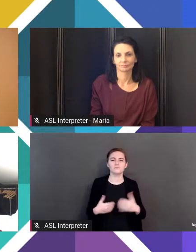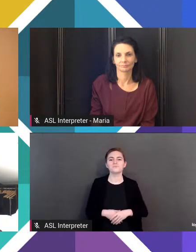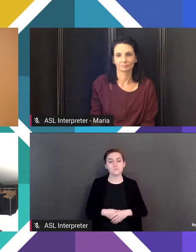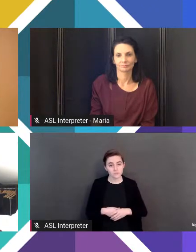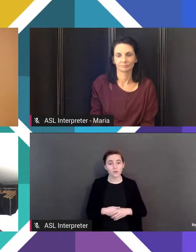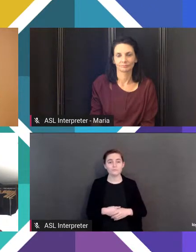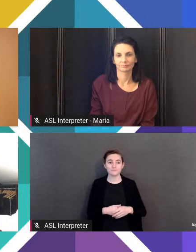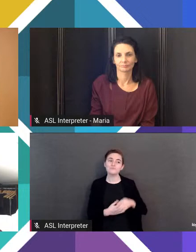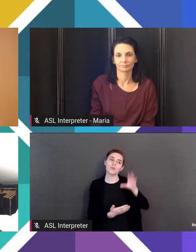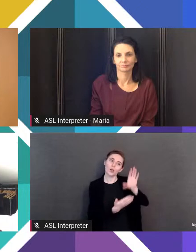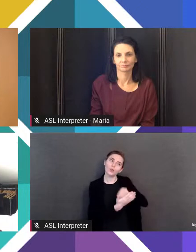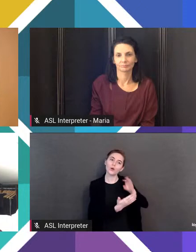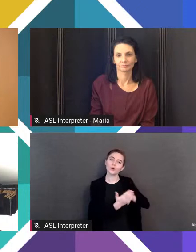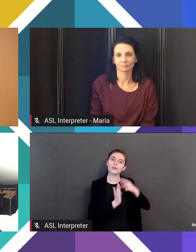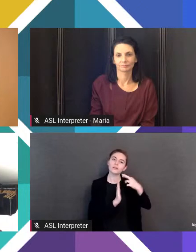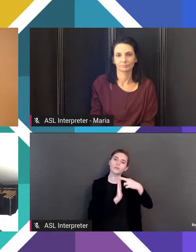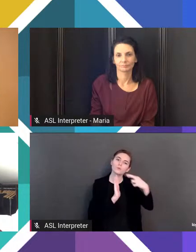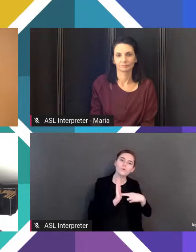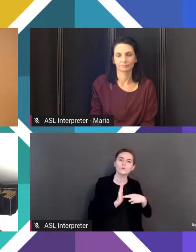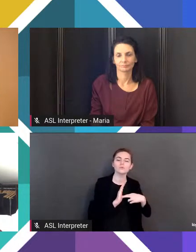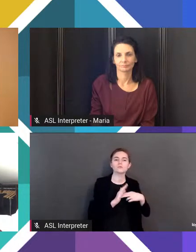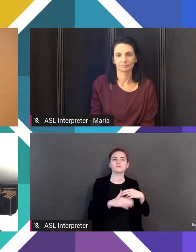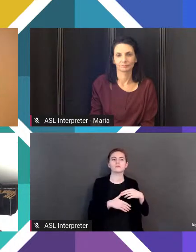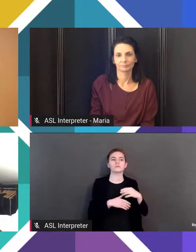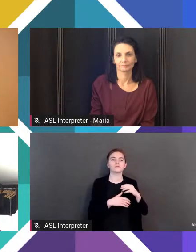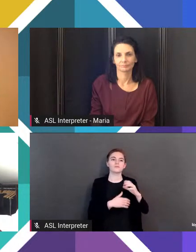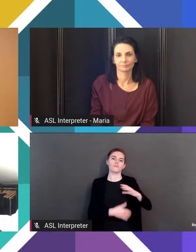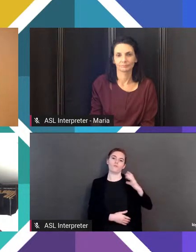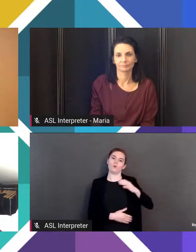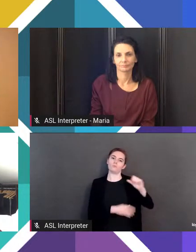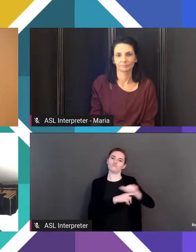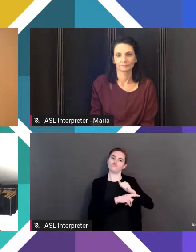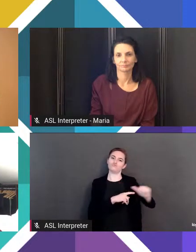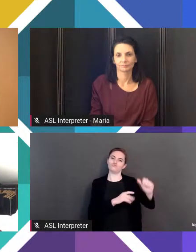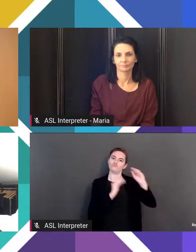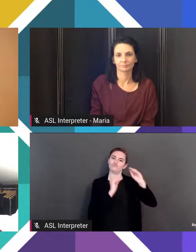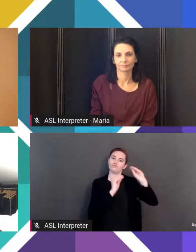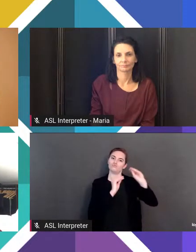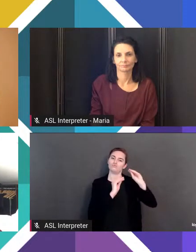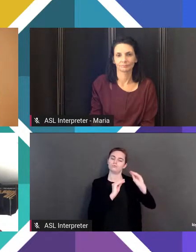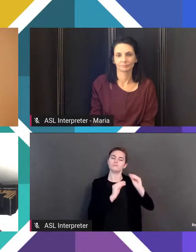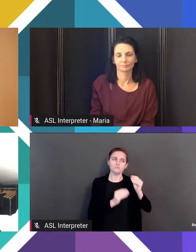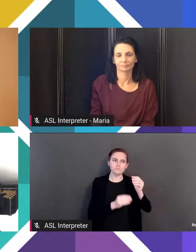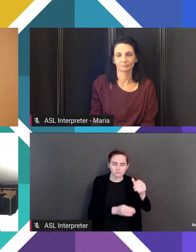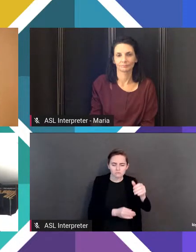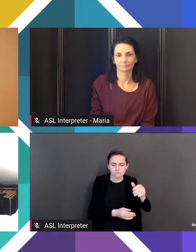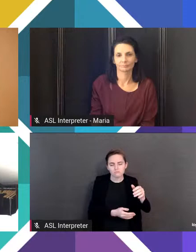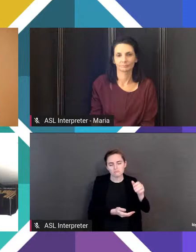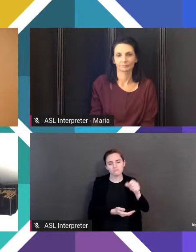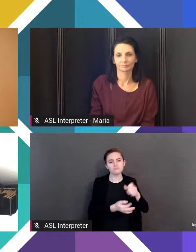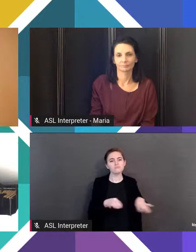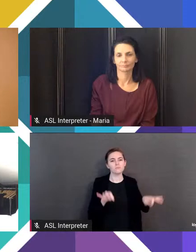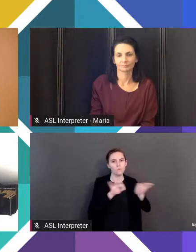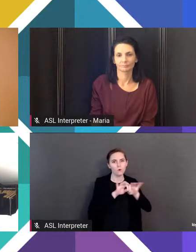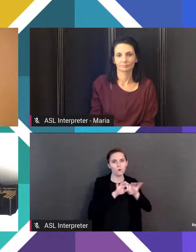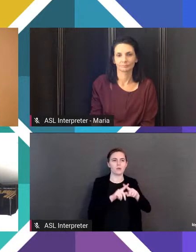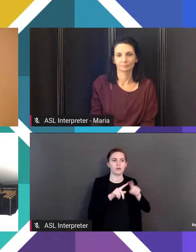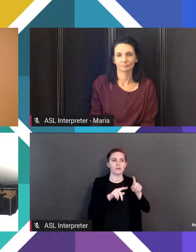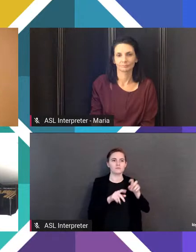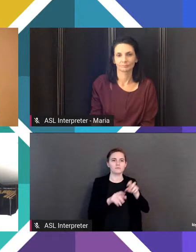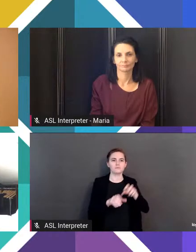in, you know, color theory, blah, blah, blah. But like, I feel like, you know, outside of like doing like